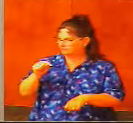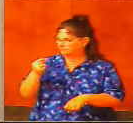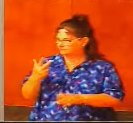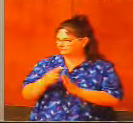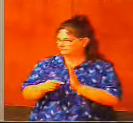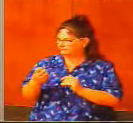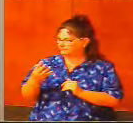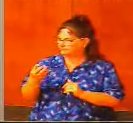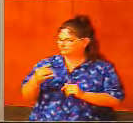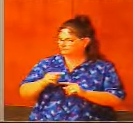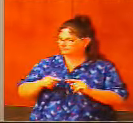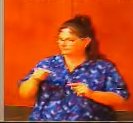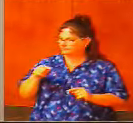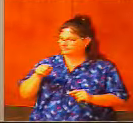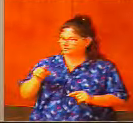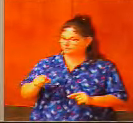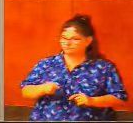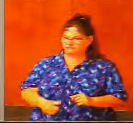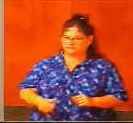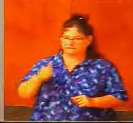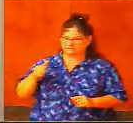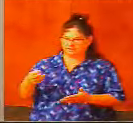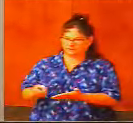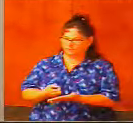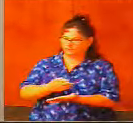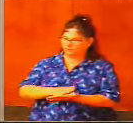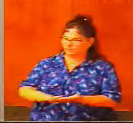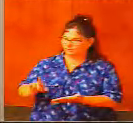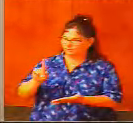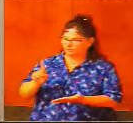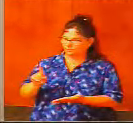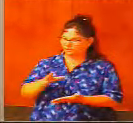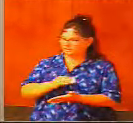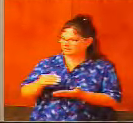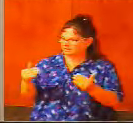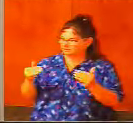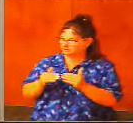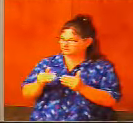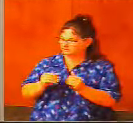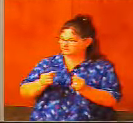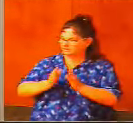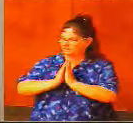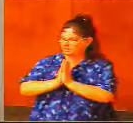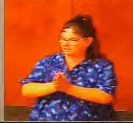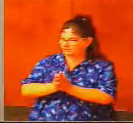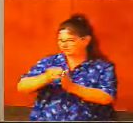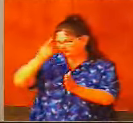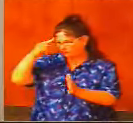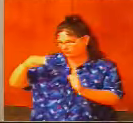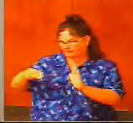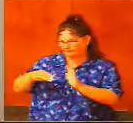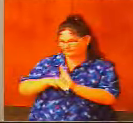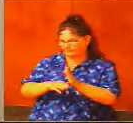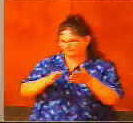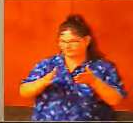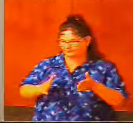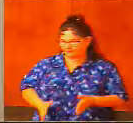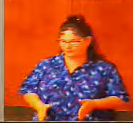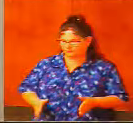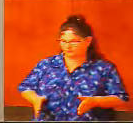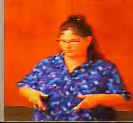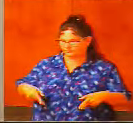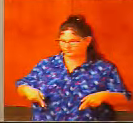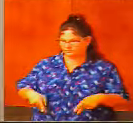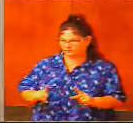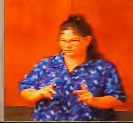you denied the Holy One and the just and asked for a murderer to be granted to